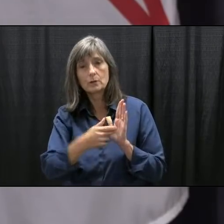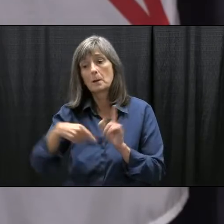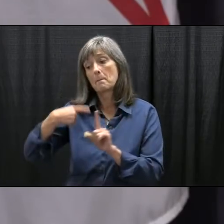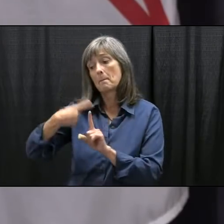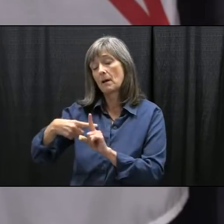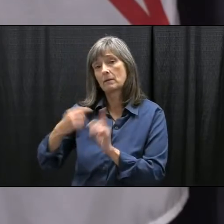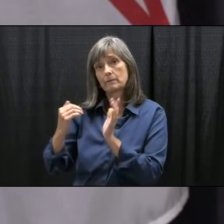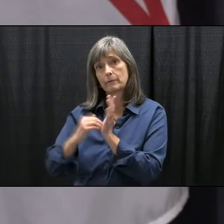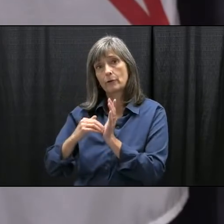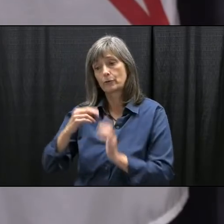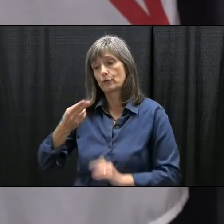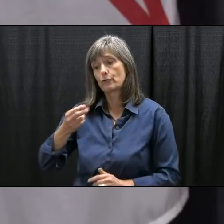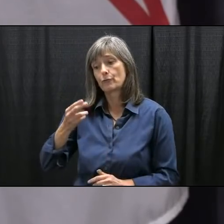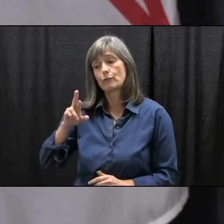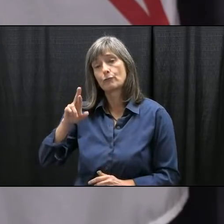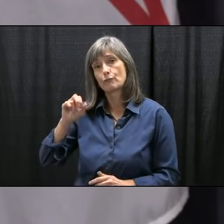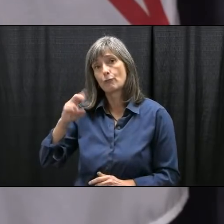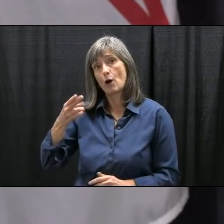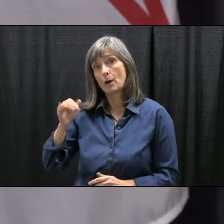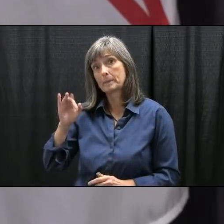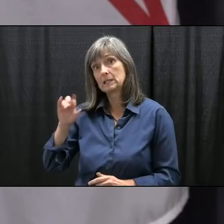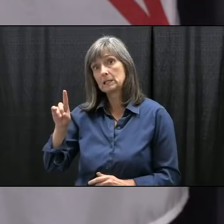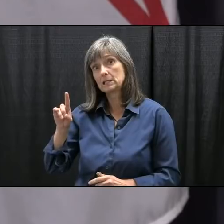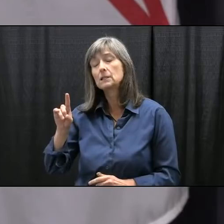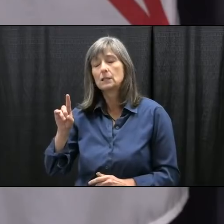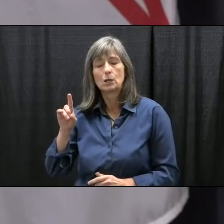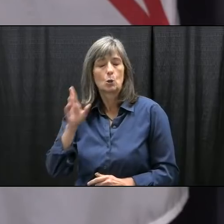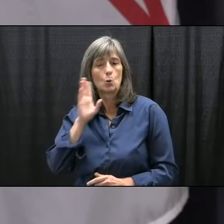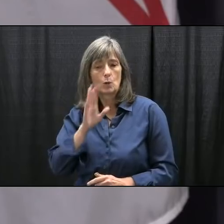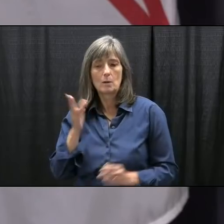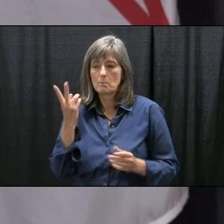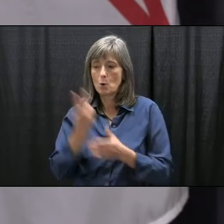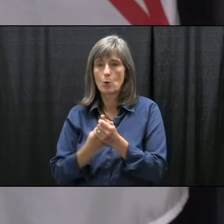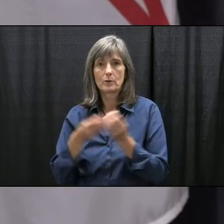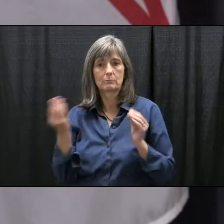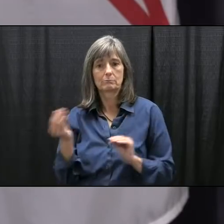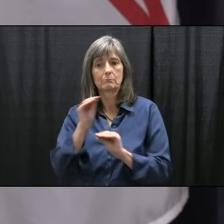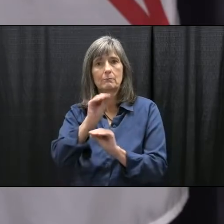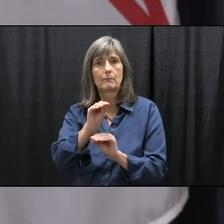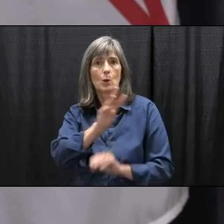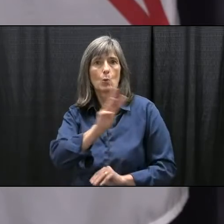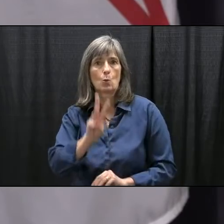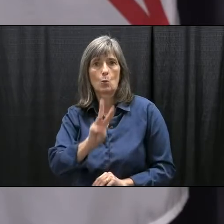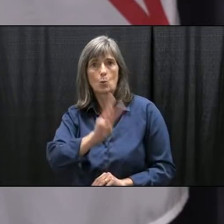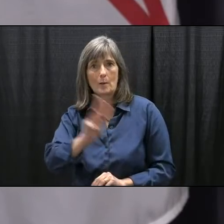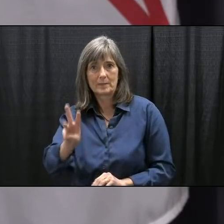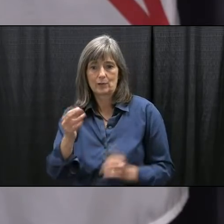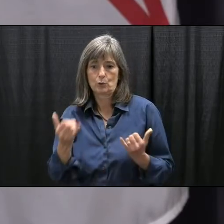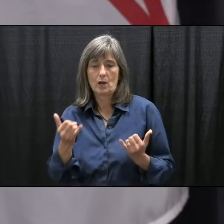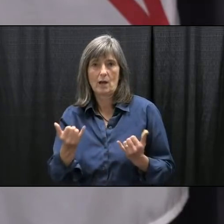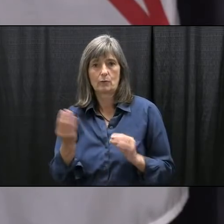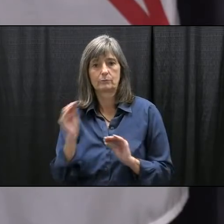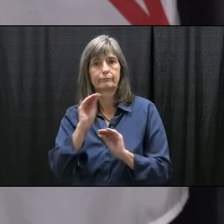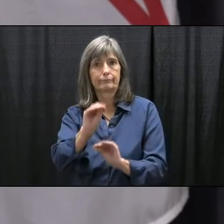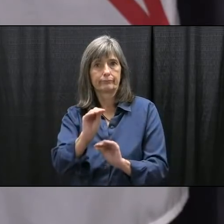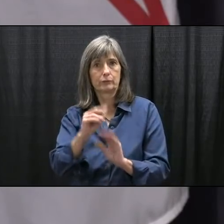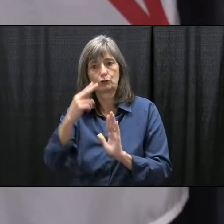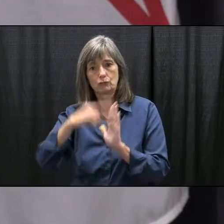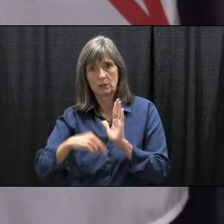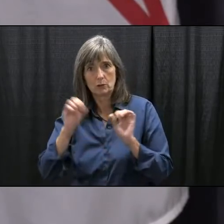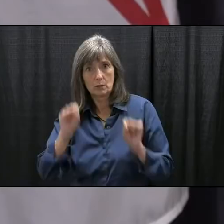and the information there, will be available on our website by the end of the day.